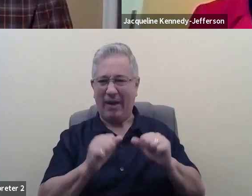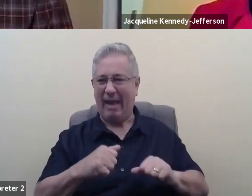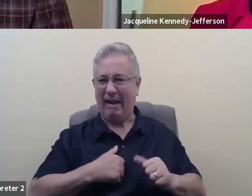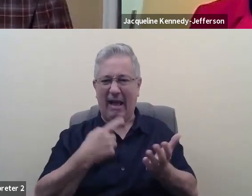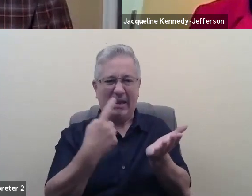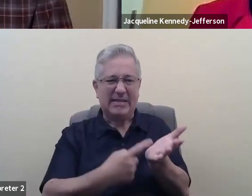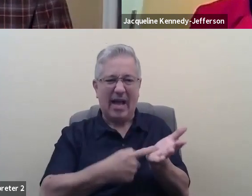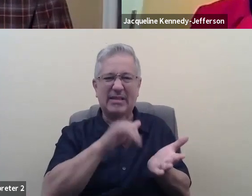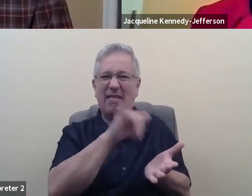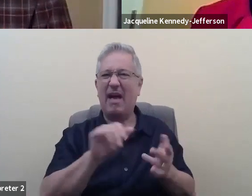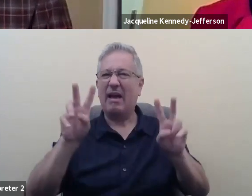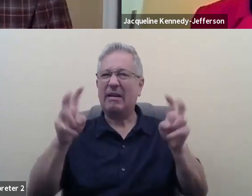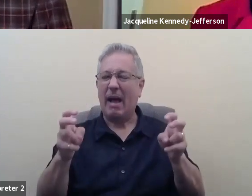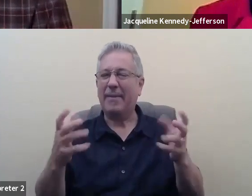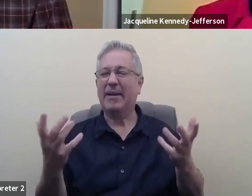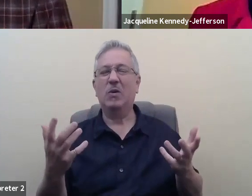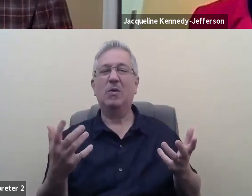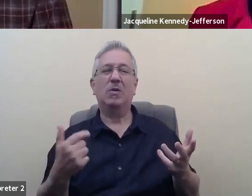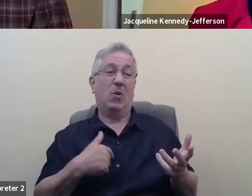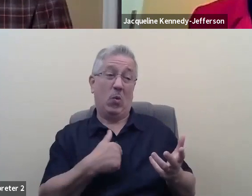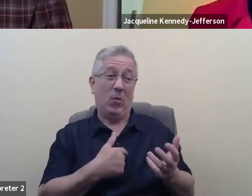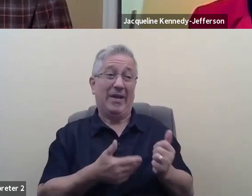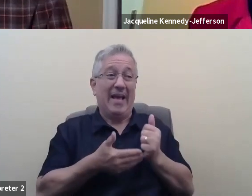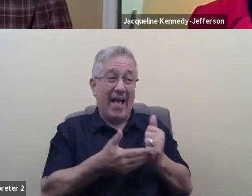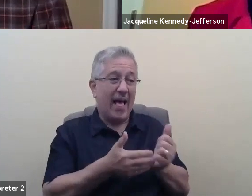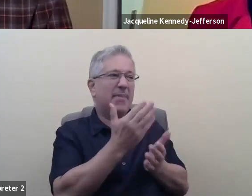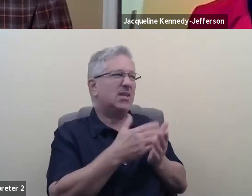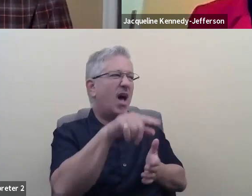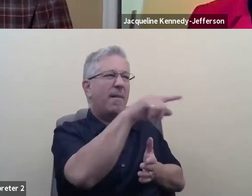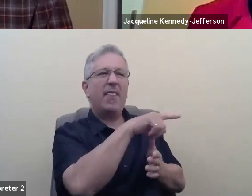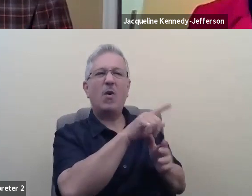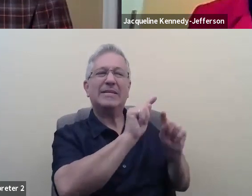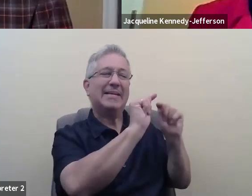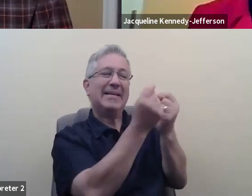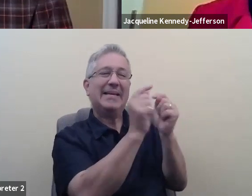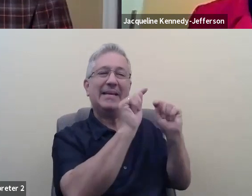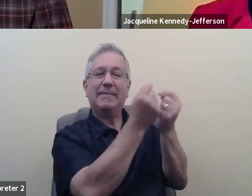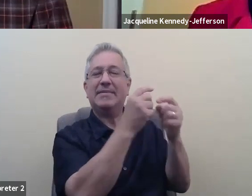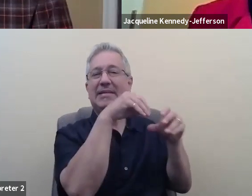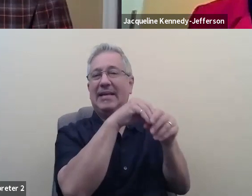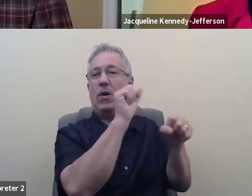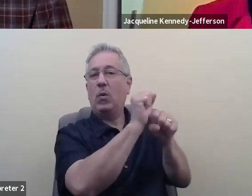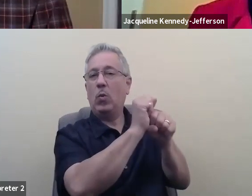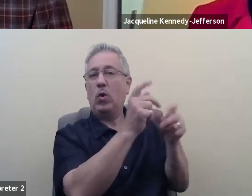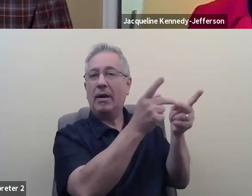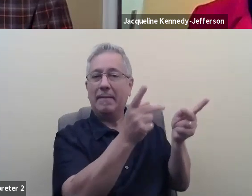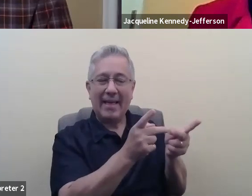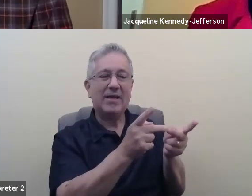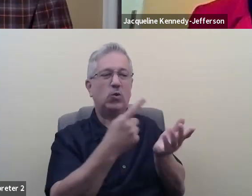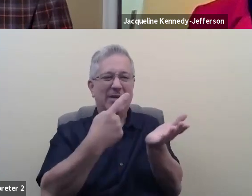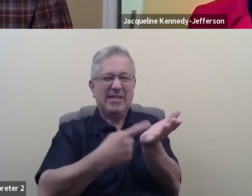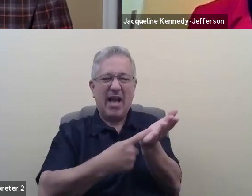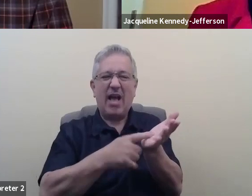to guide their team through effective discussions, reflections, or even that